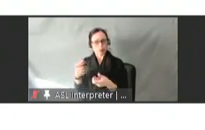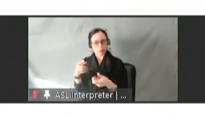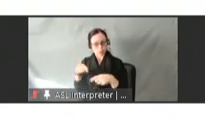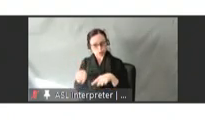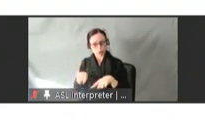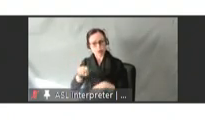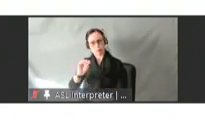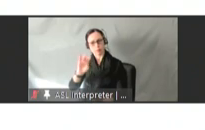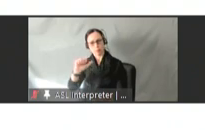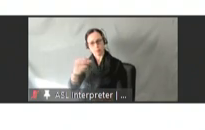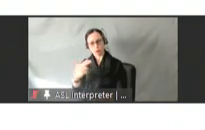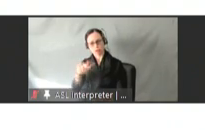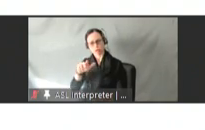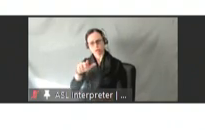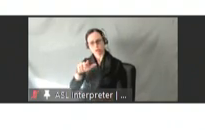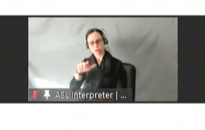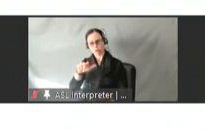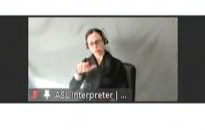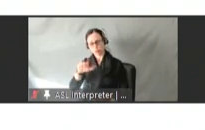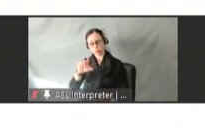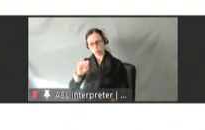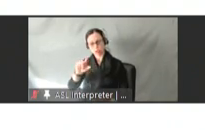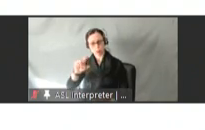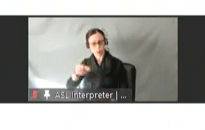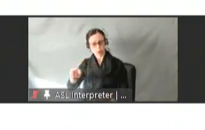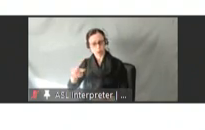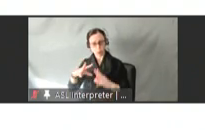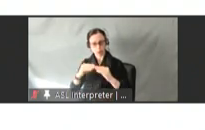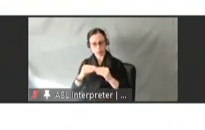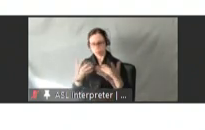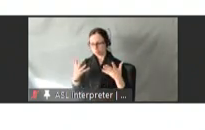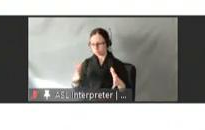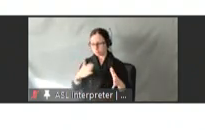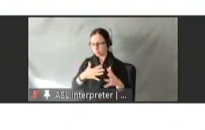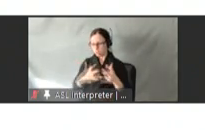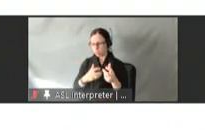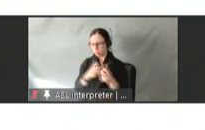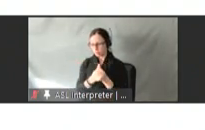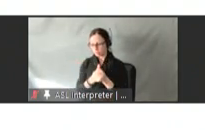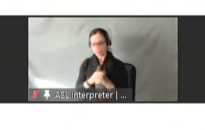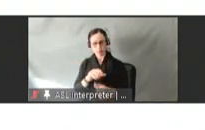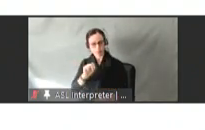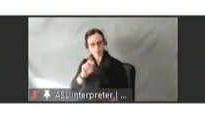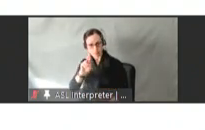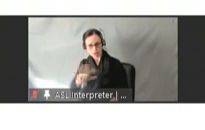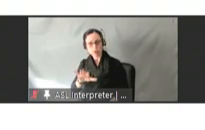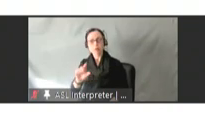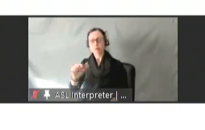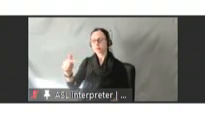meeting. That ends my update. Thank you very much, Mary. AIM?